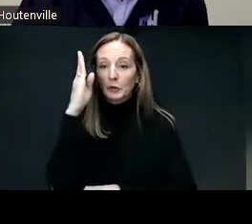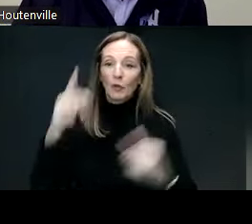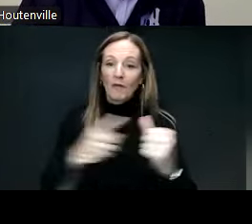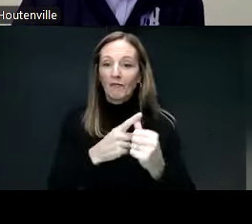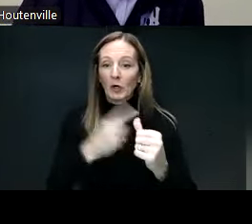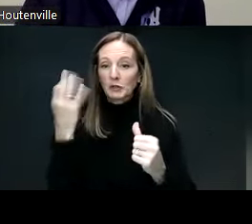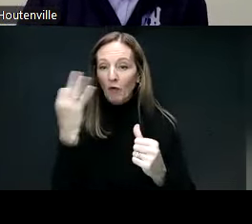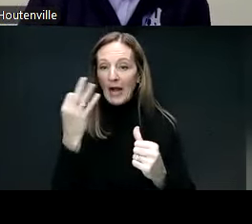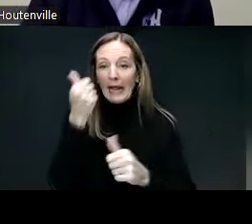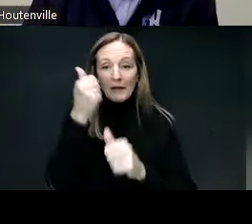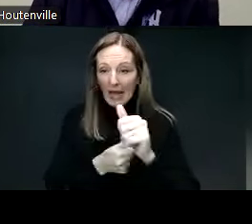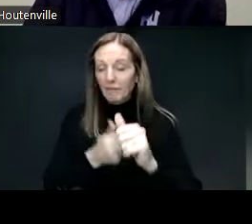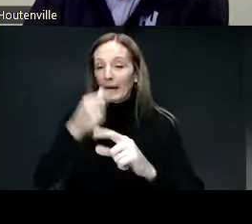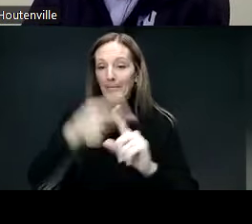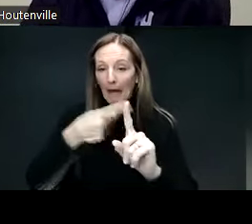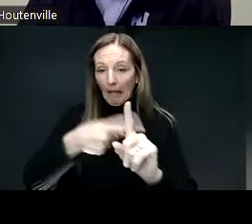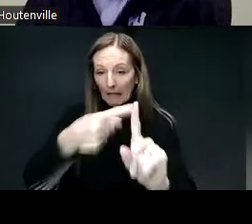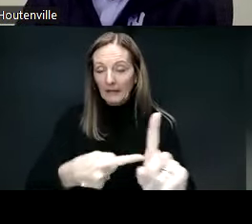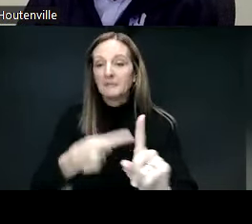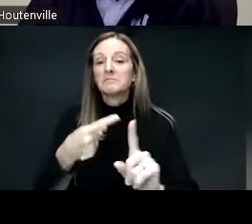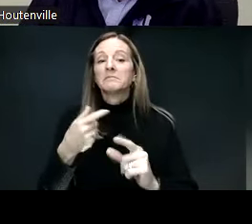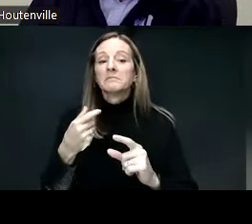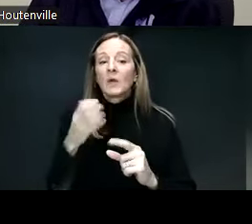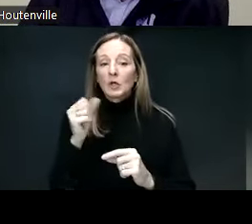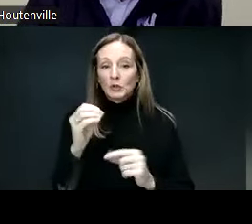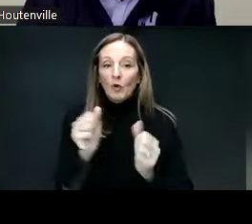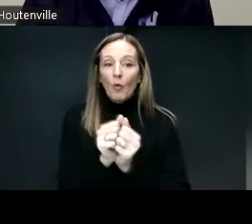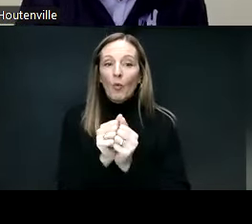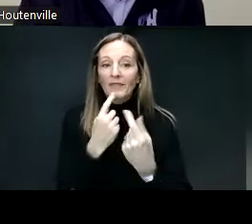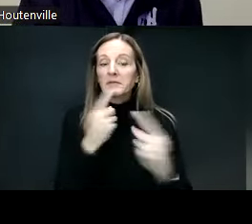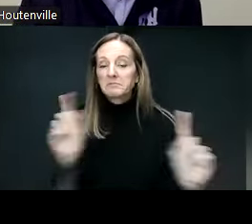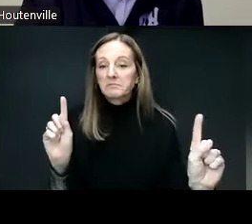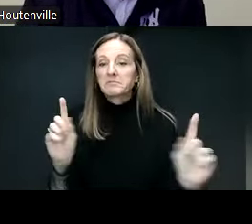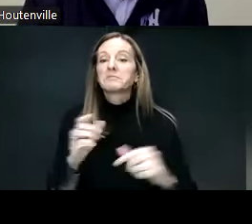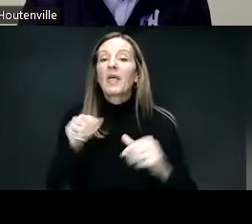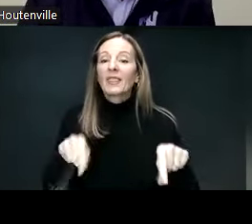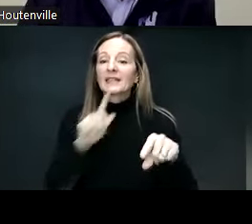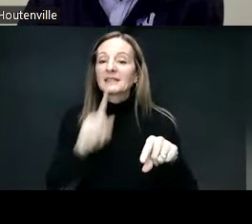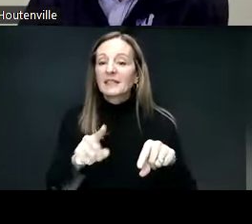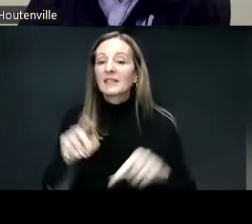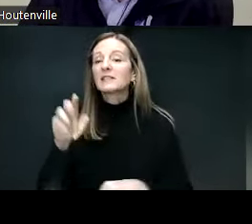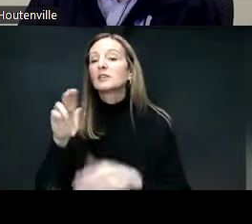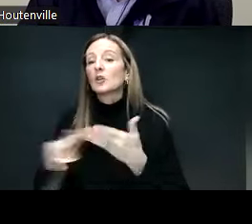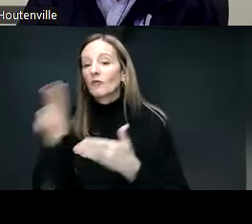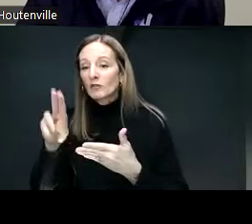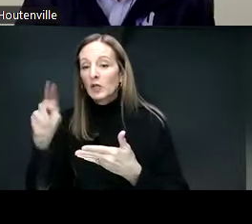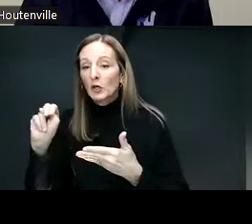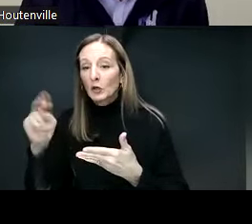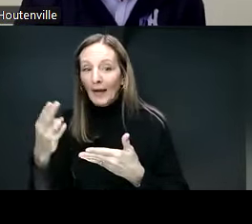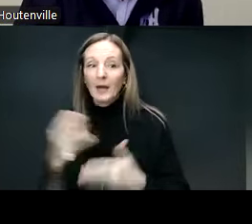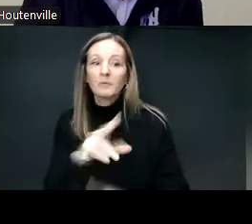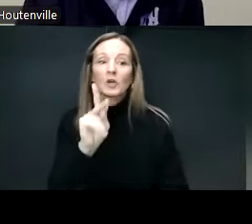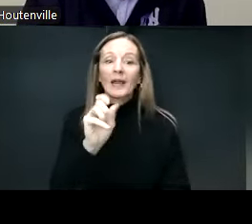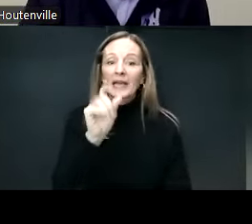month with the release of the nTIDE report. It's a joint effort of the University of New Hampshire, Kessler Foundation, and